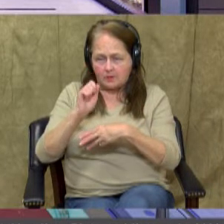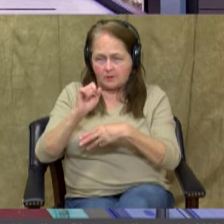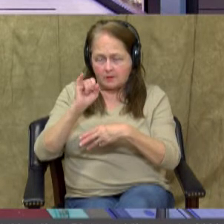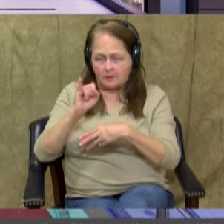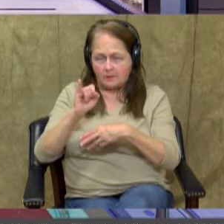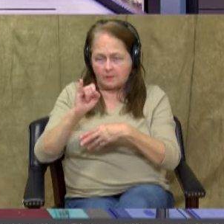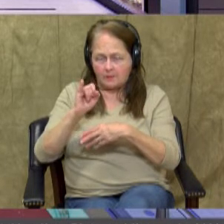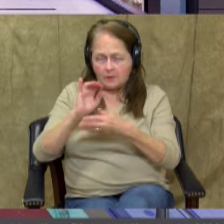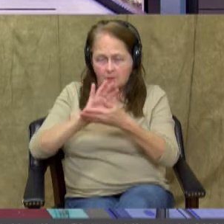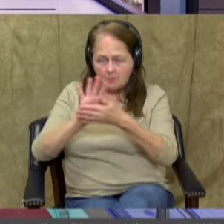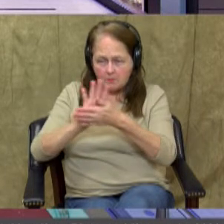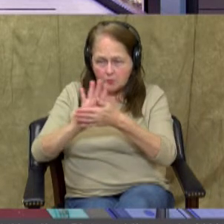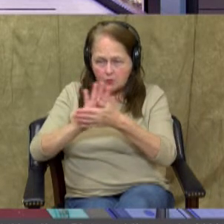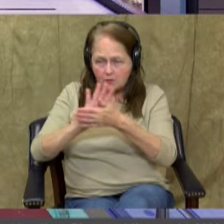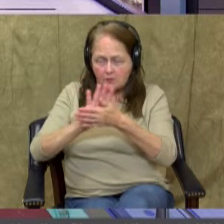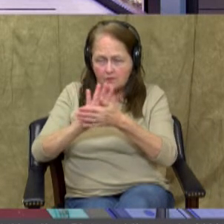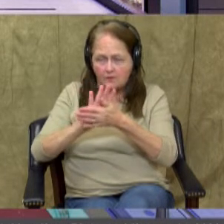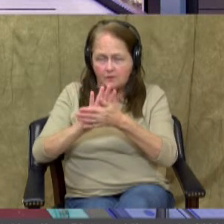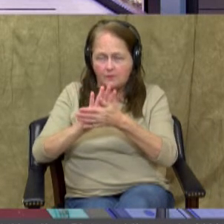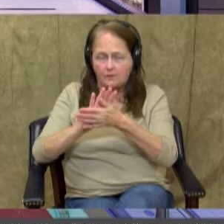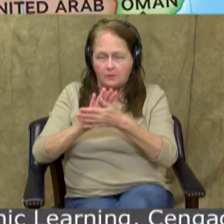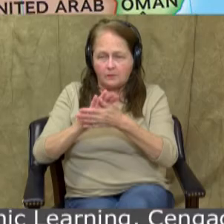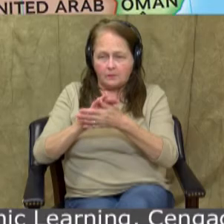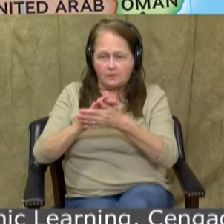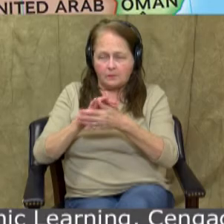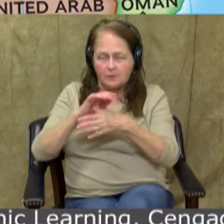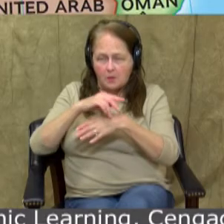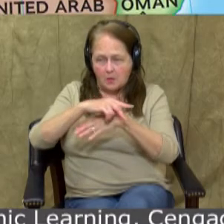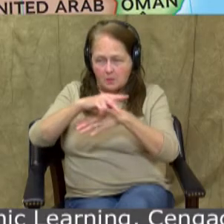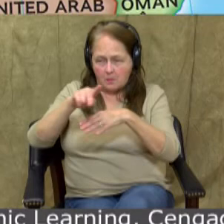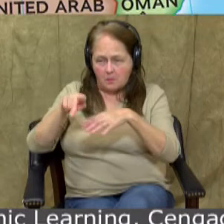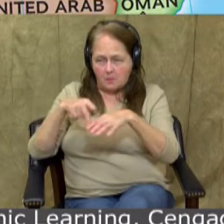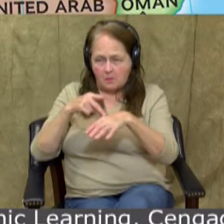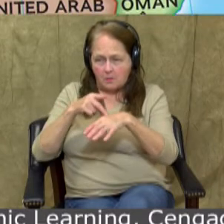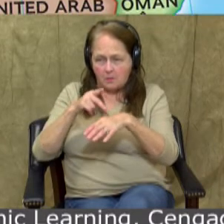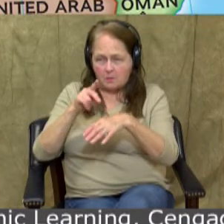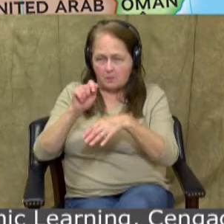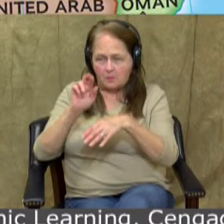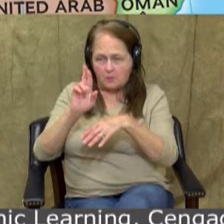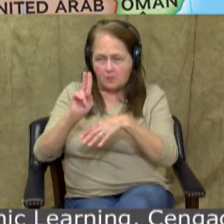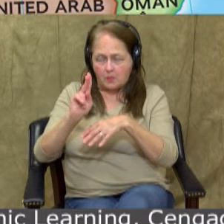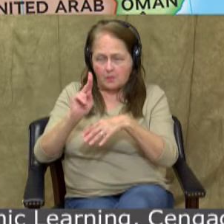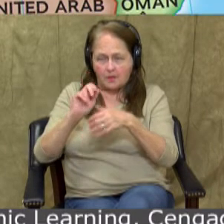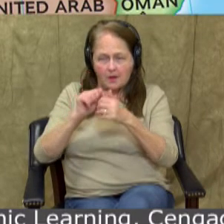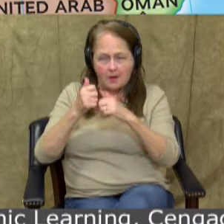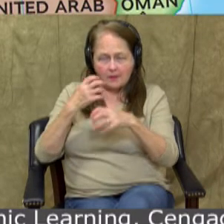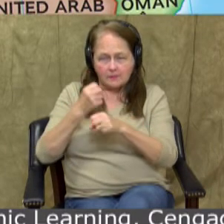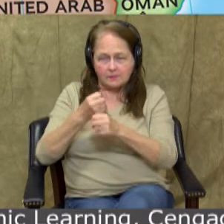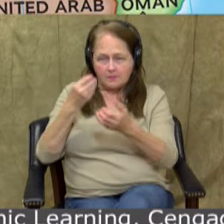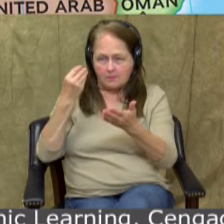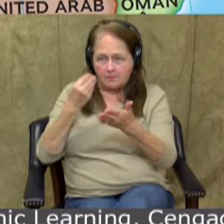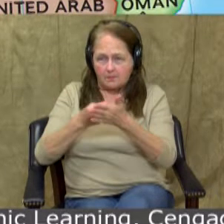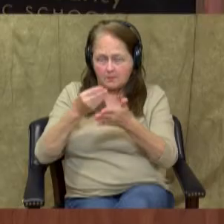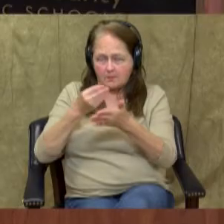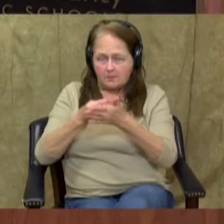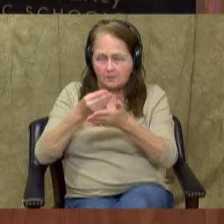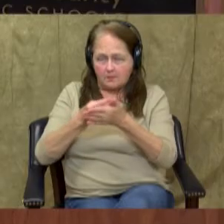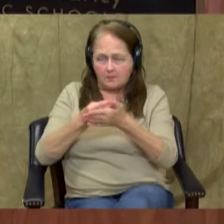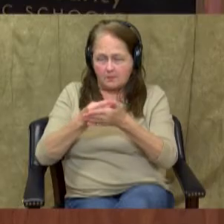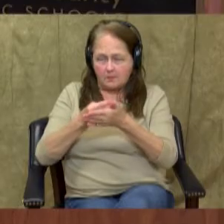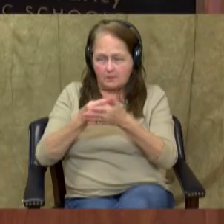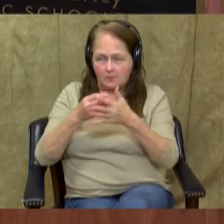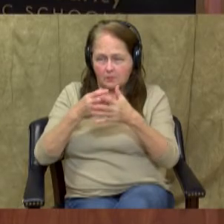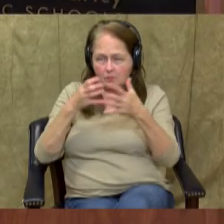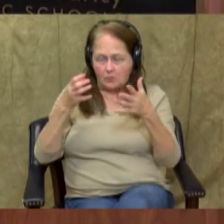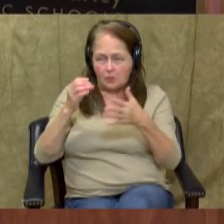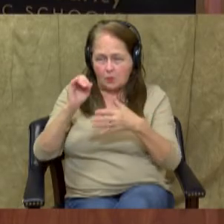movie theaters, entertainment park, you name it. So how do they get all this money? Well, there are a lot